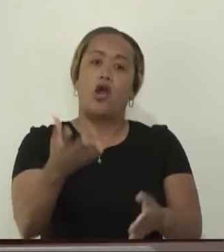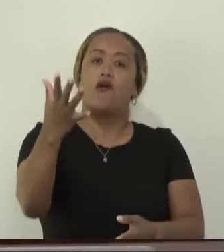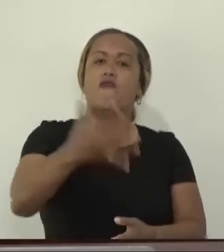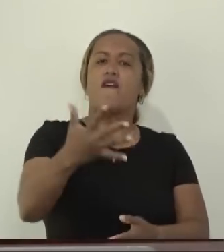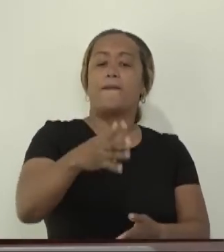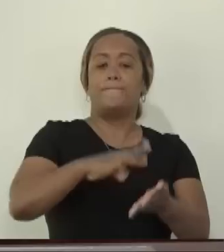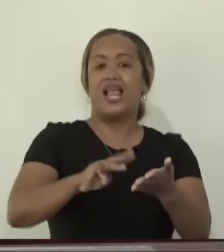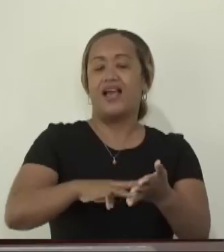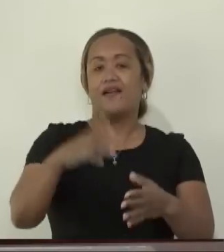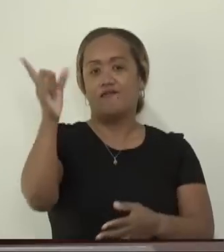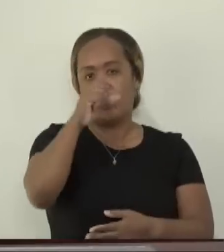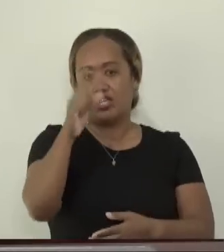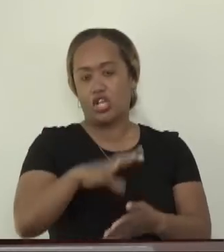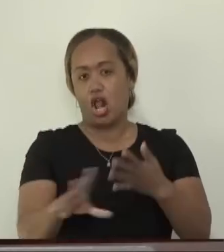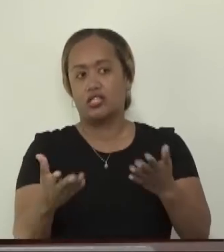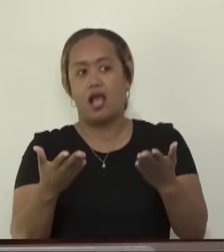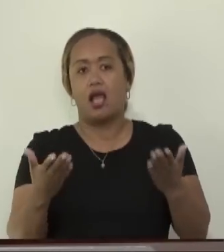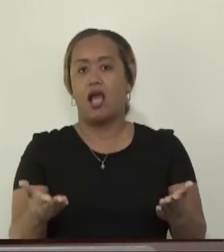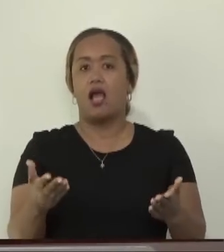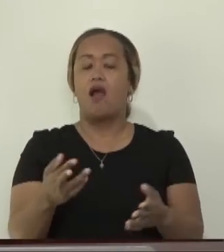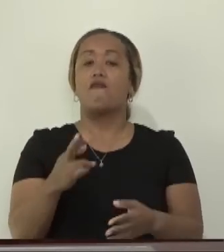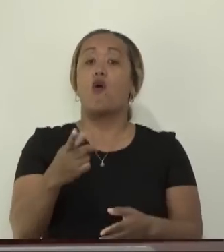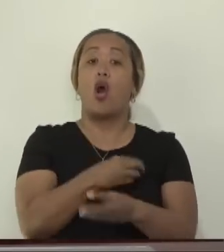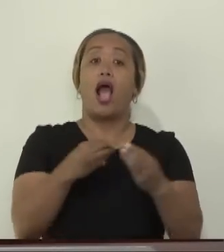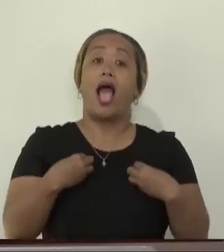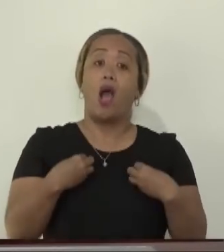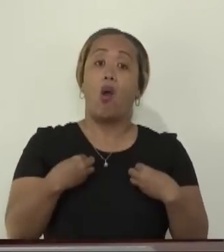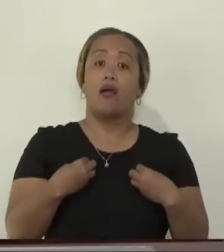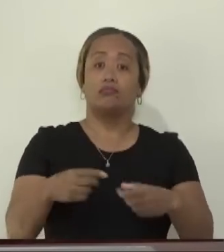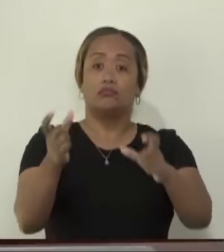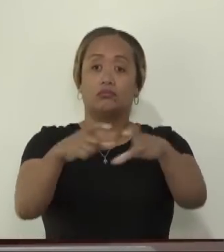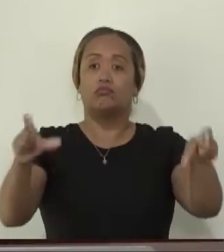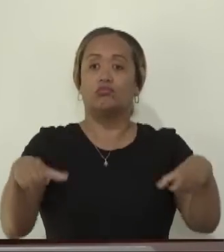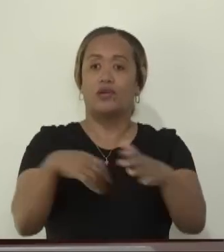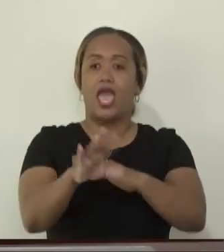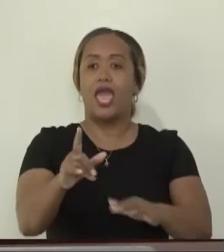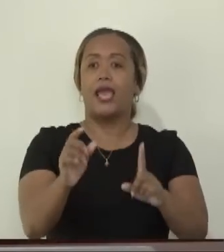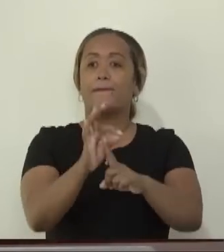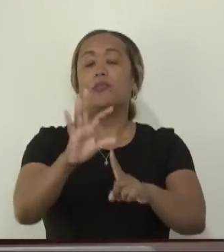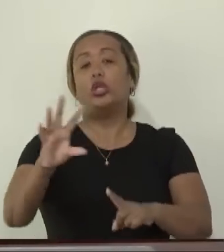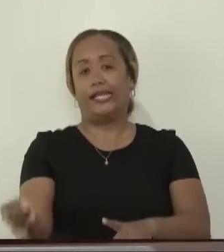Fijian dollars for the construction of our chancery in Port Moresby.